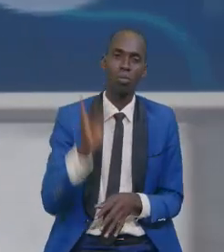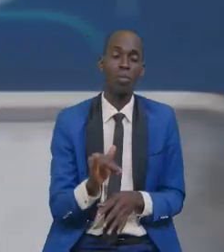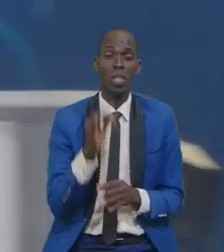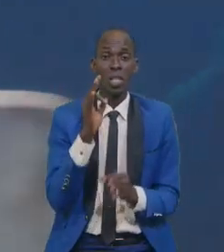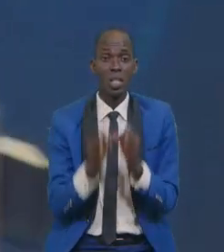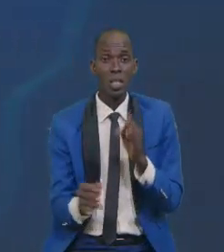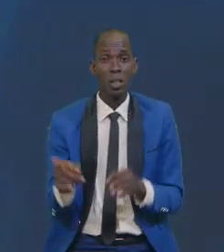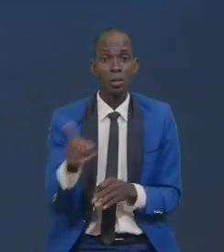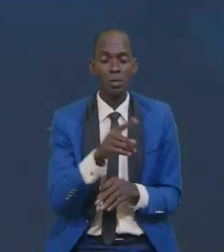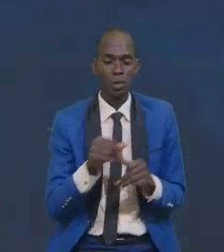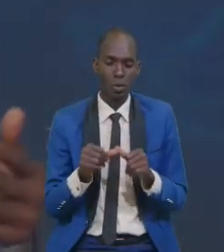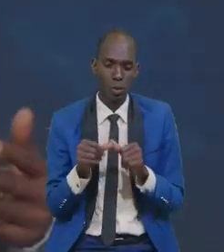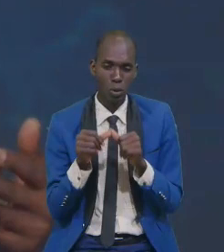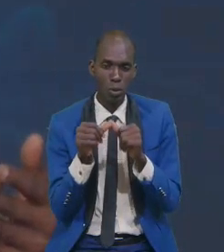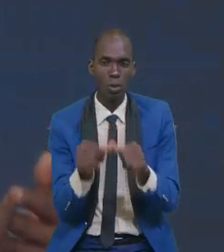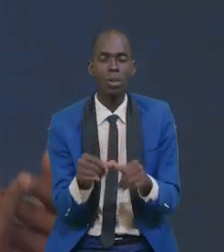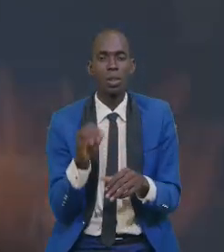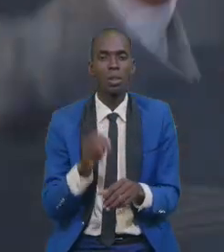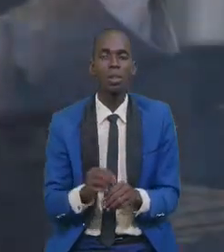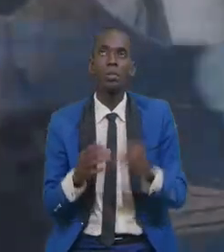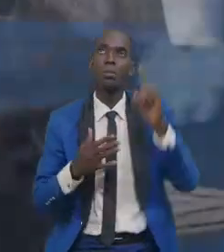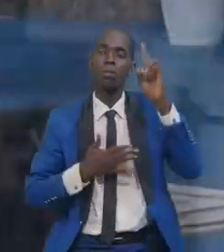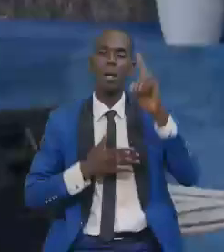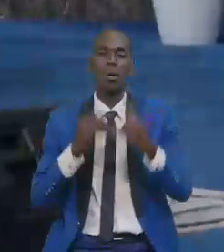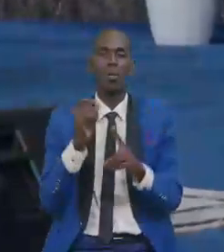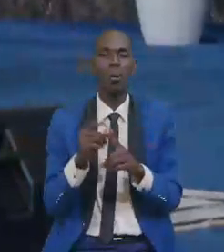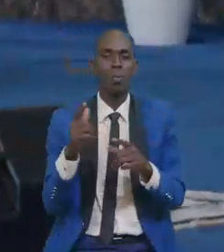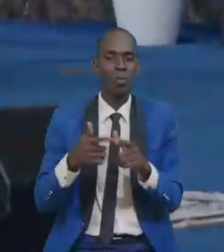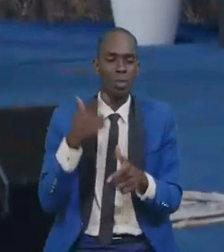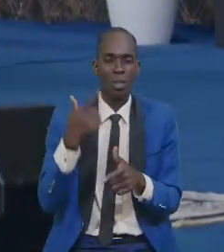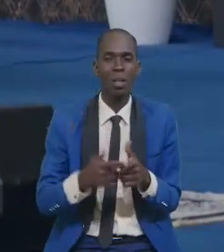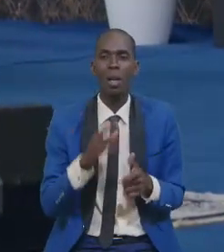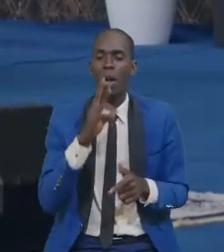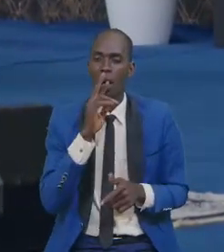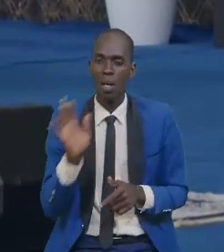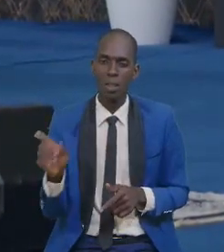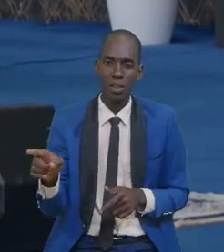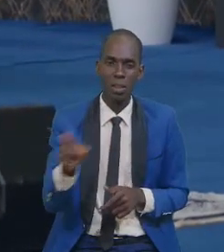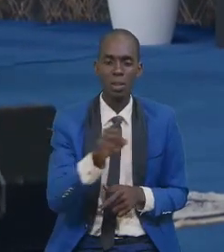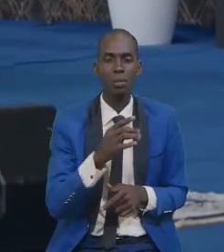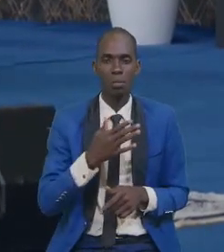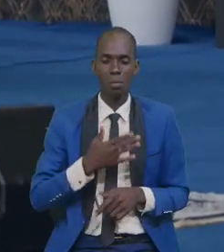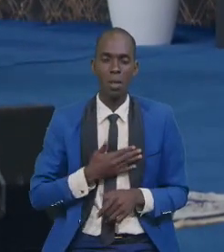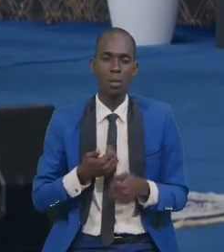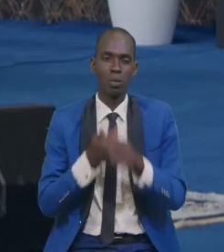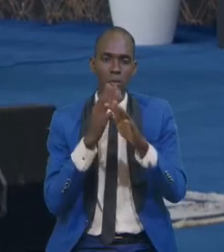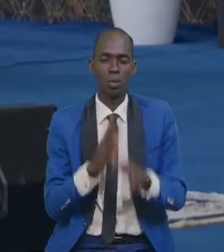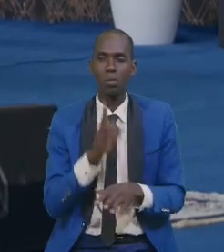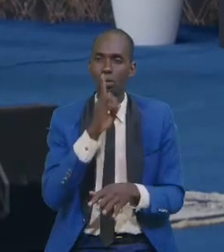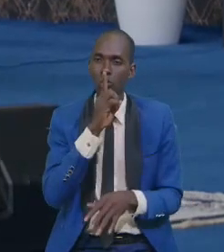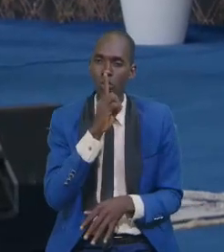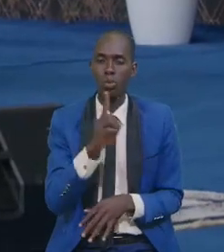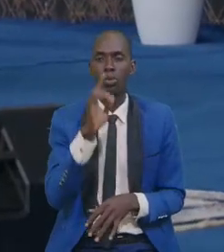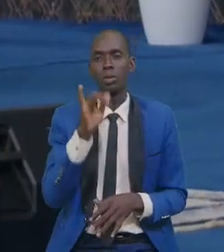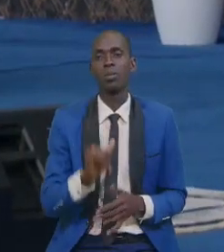continue in my word, then are ye my disciples indeed.